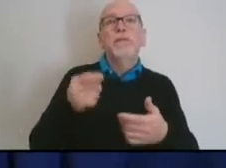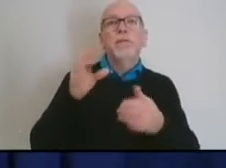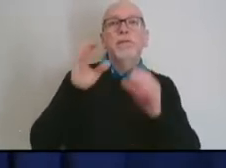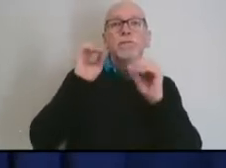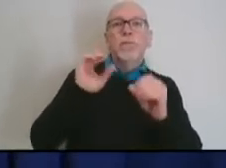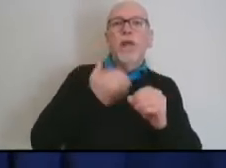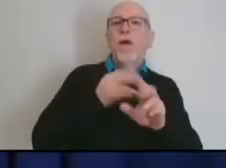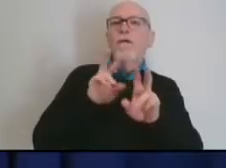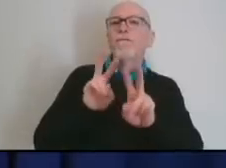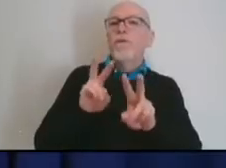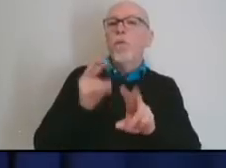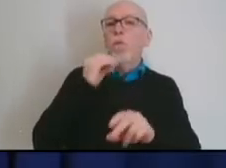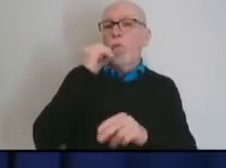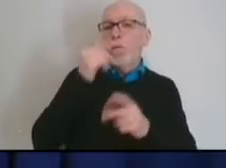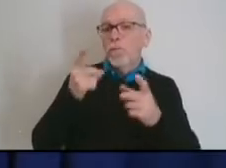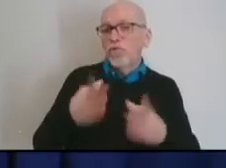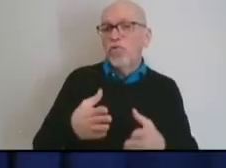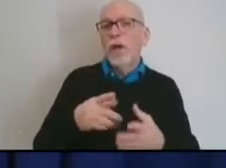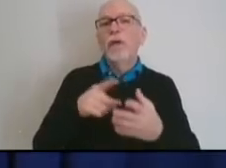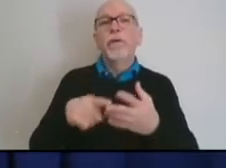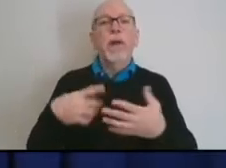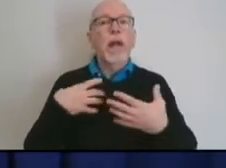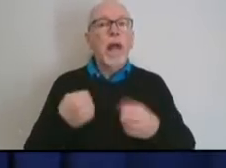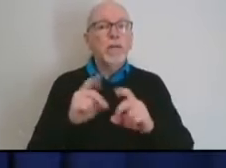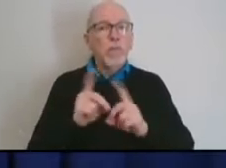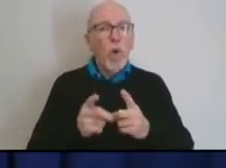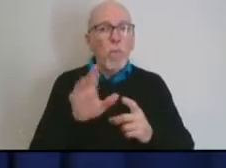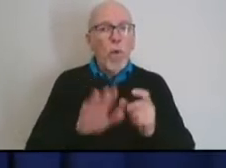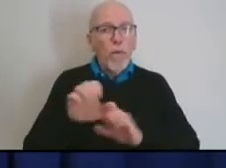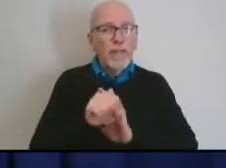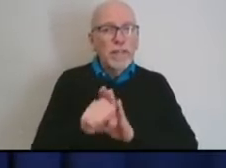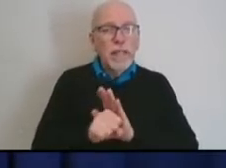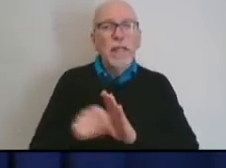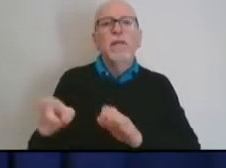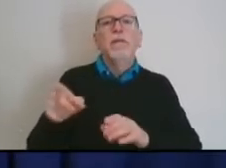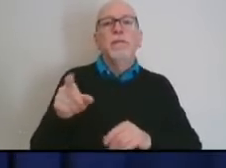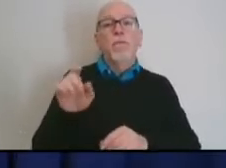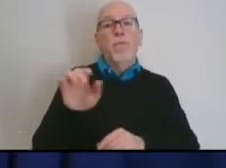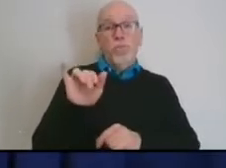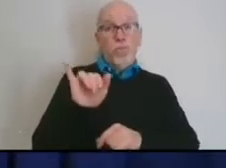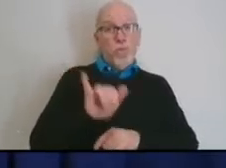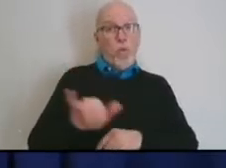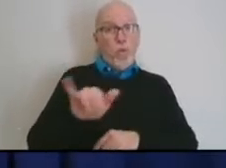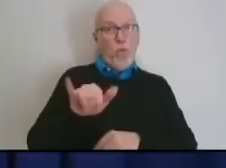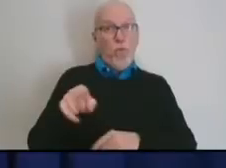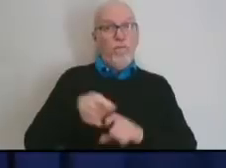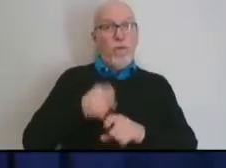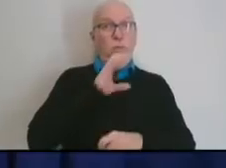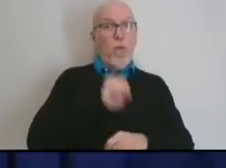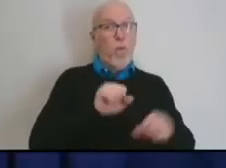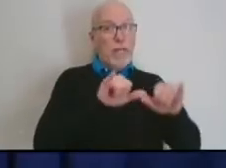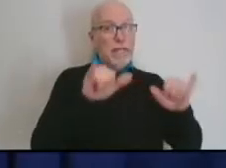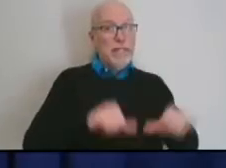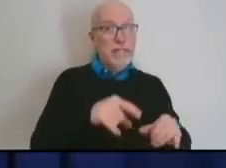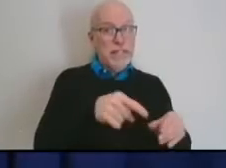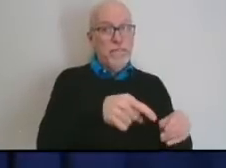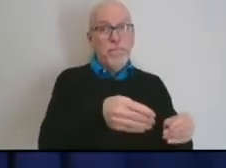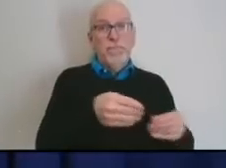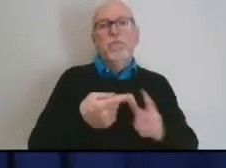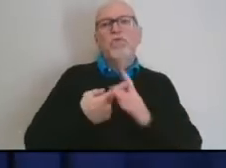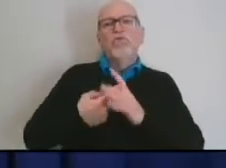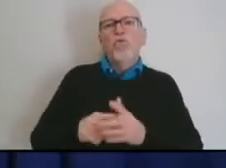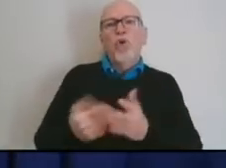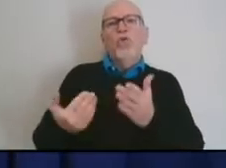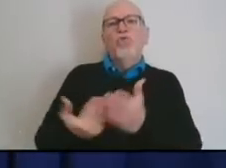funeral directors and local health departments across the state to actually take those from the old system and start a new record